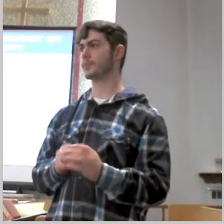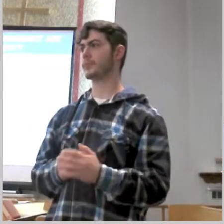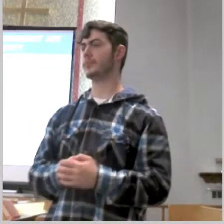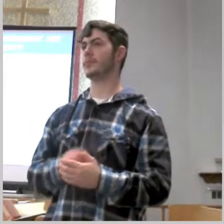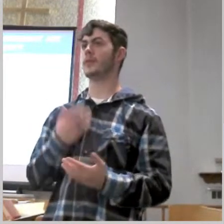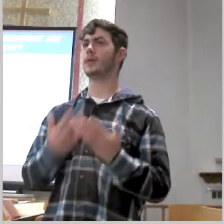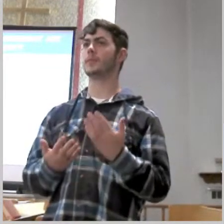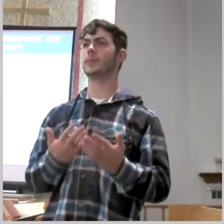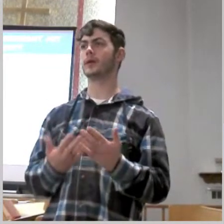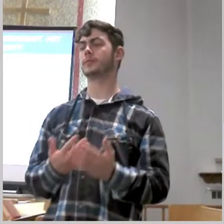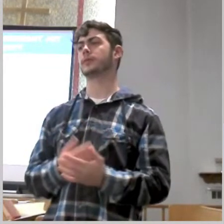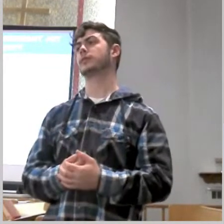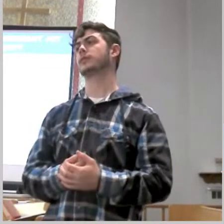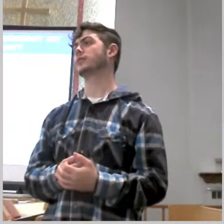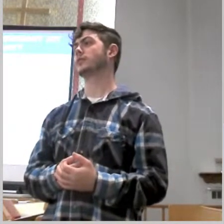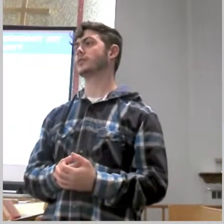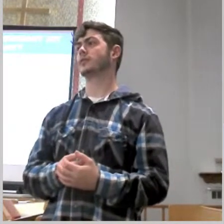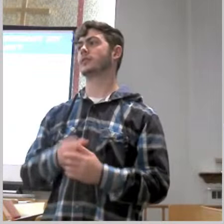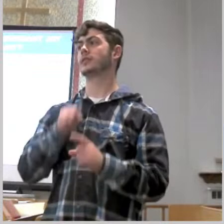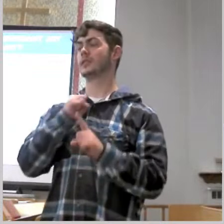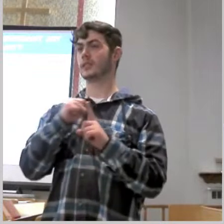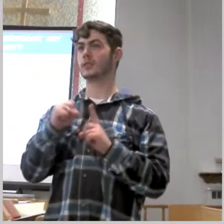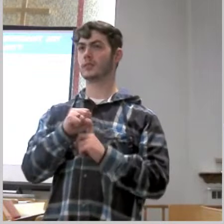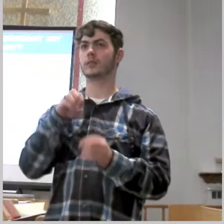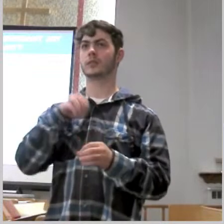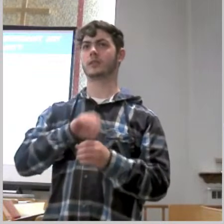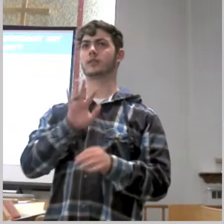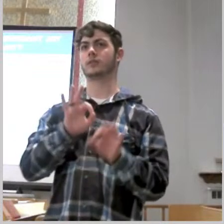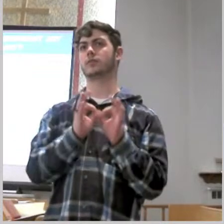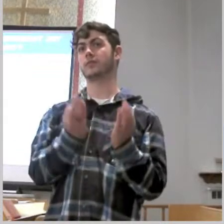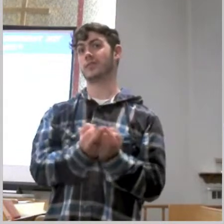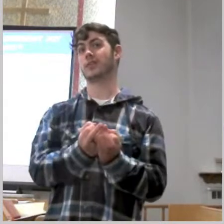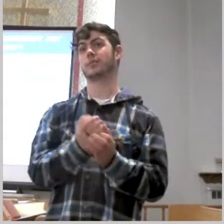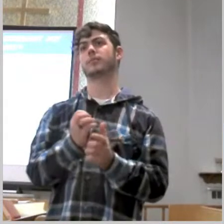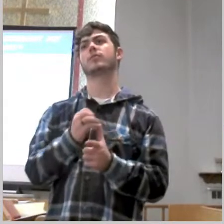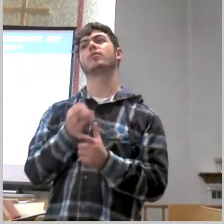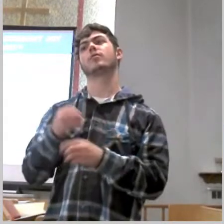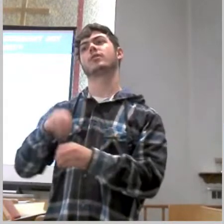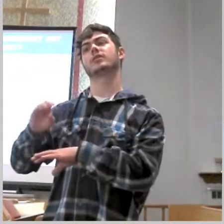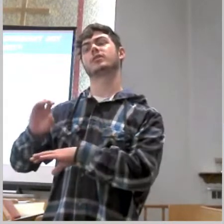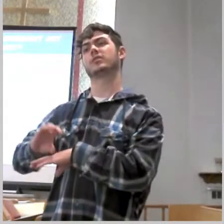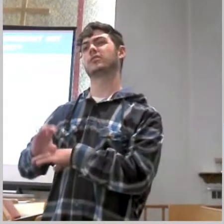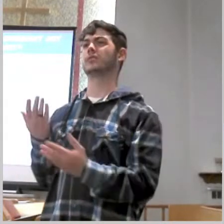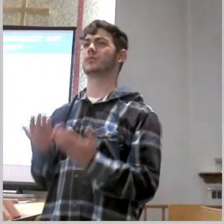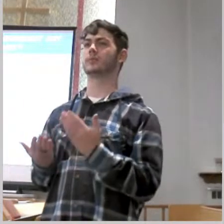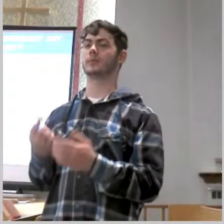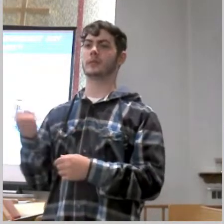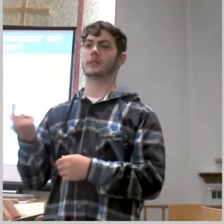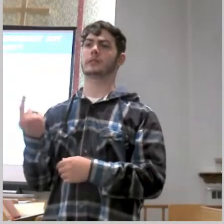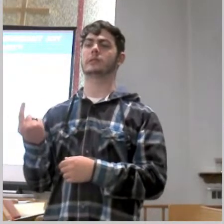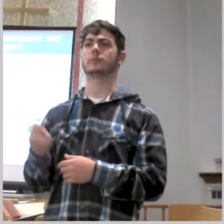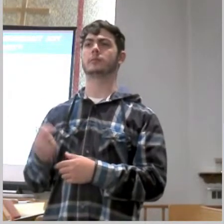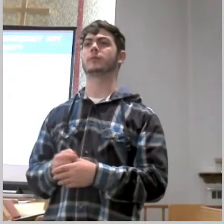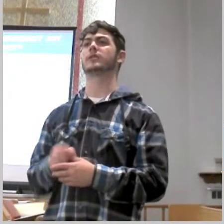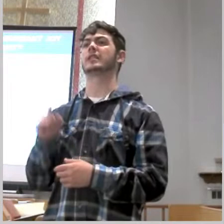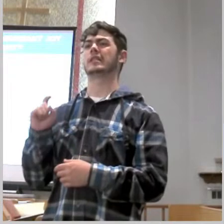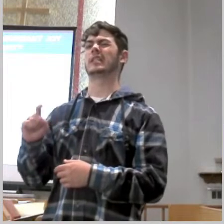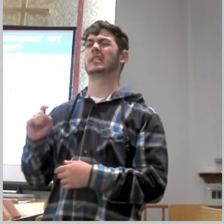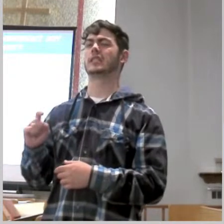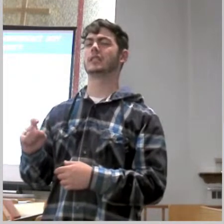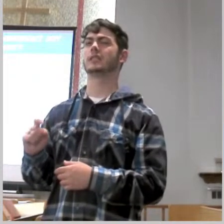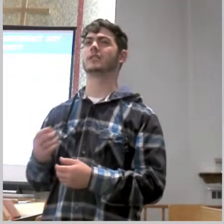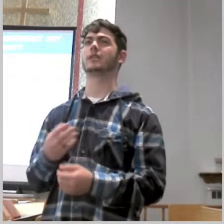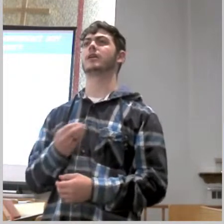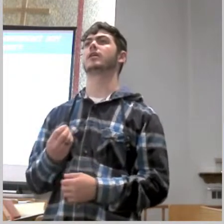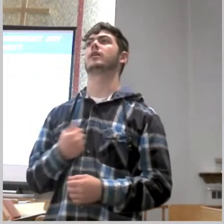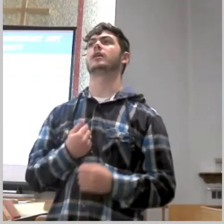situation in your family or in the church where someone might be indeed in need, something that may really convict your